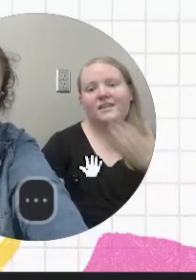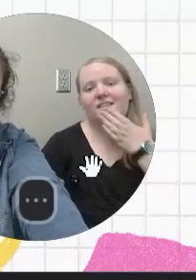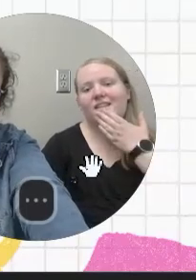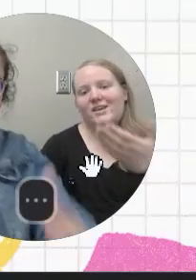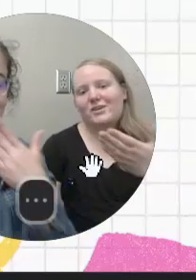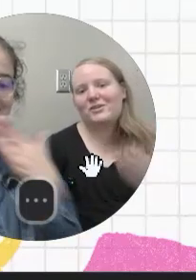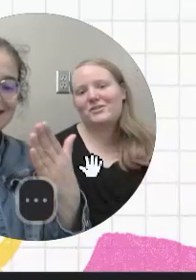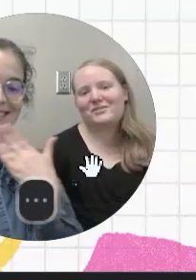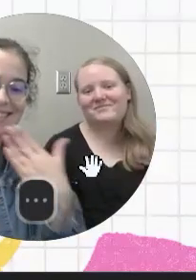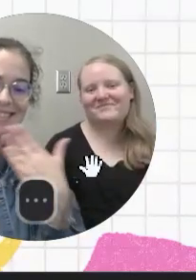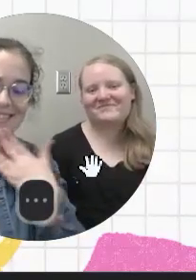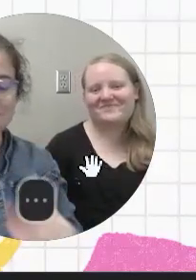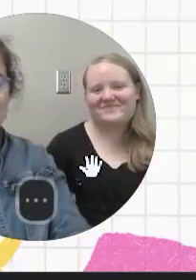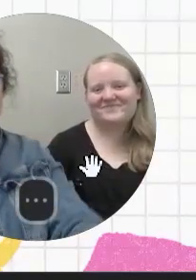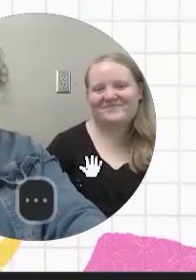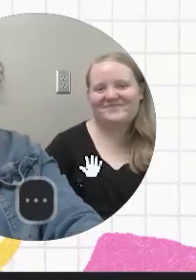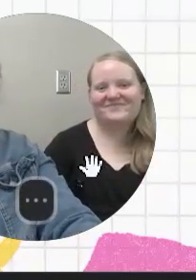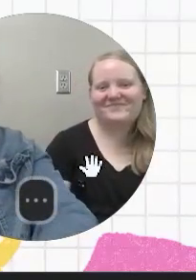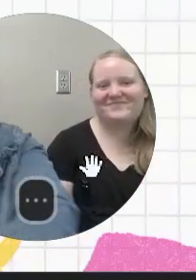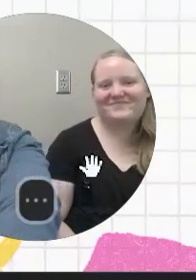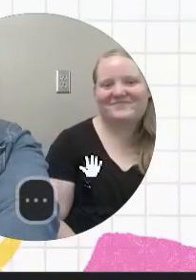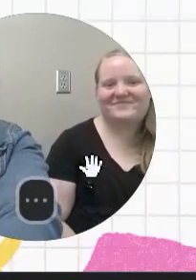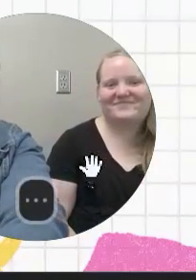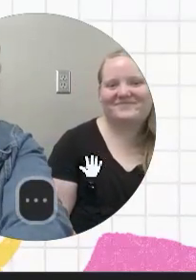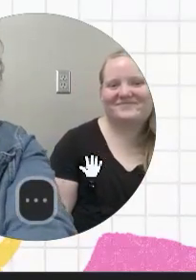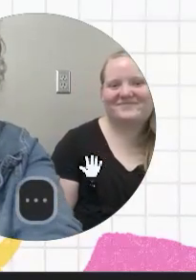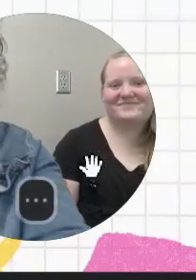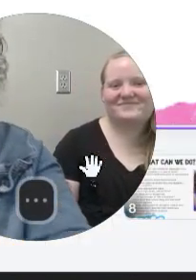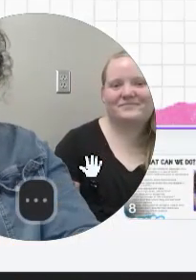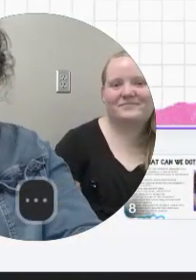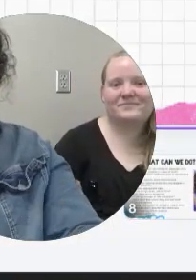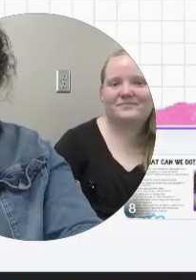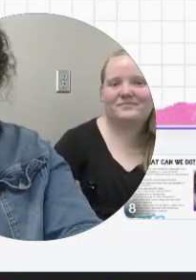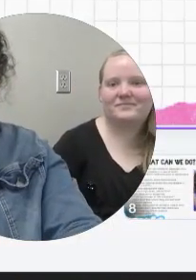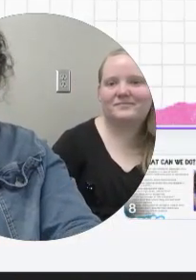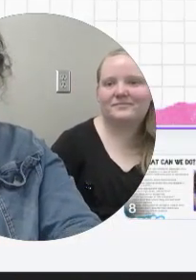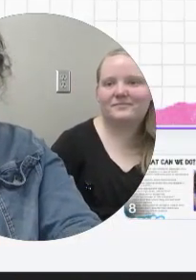to help you out. Yeah. Thanks.